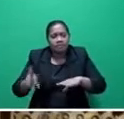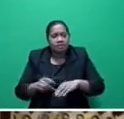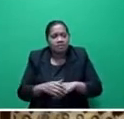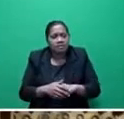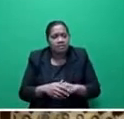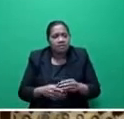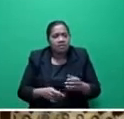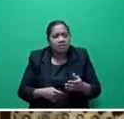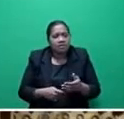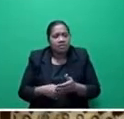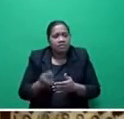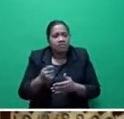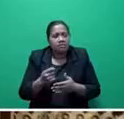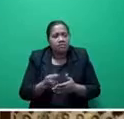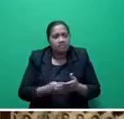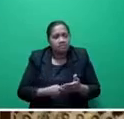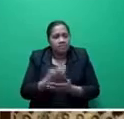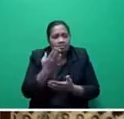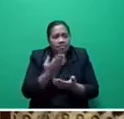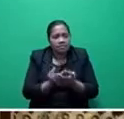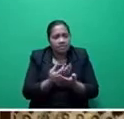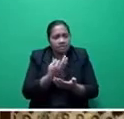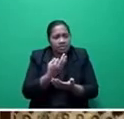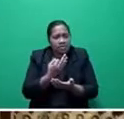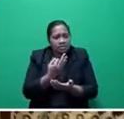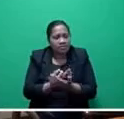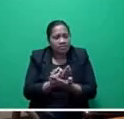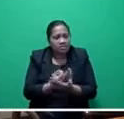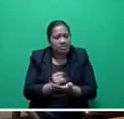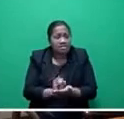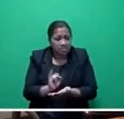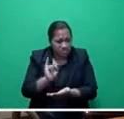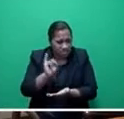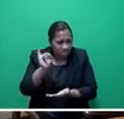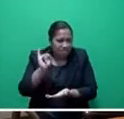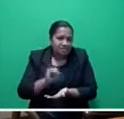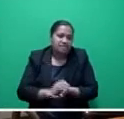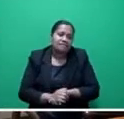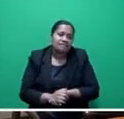repayment relief provided so far by the financial institution? Thank you.